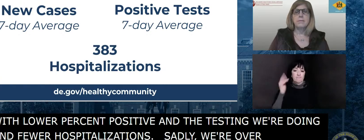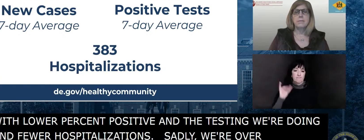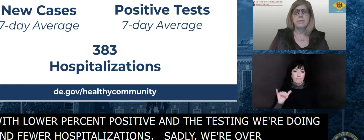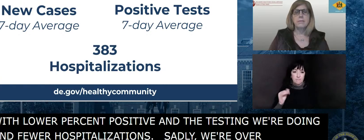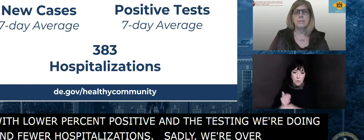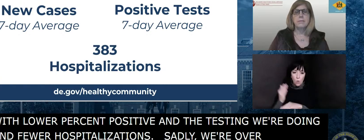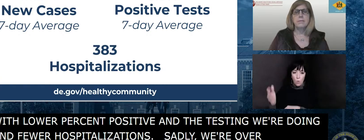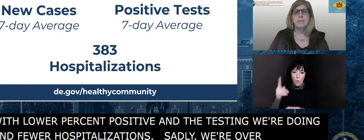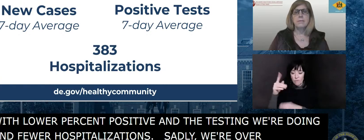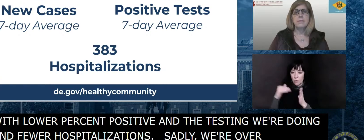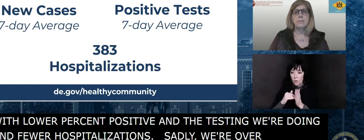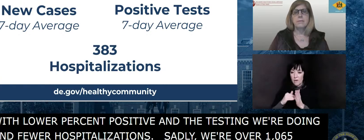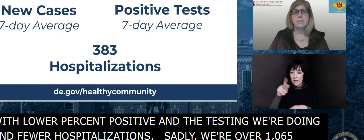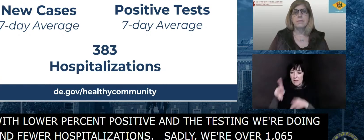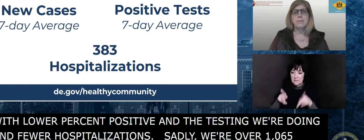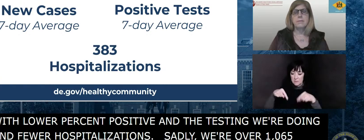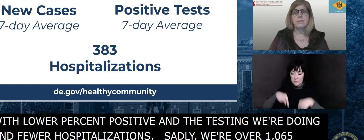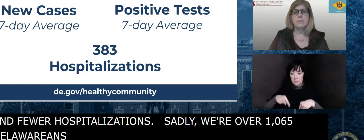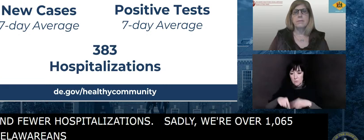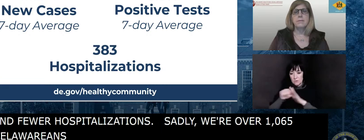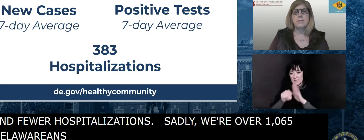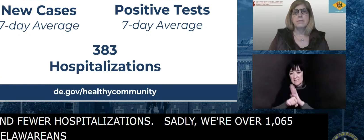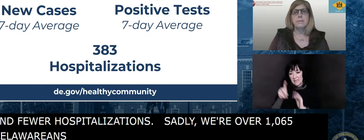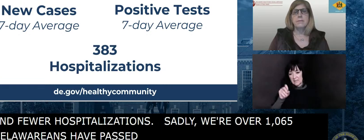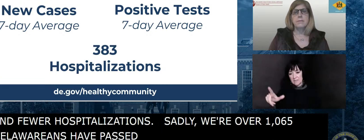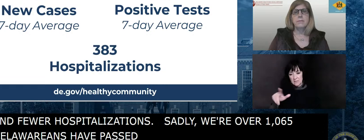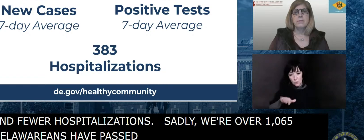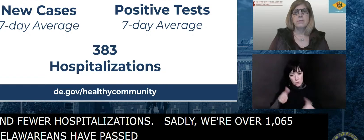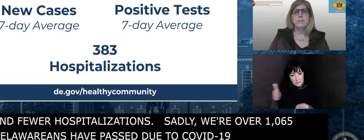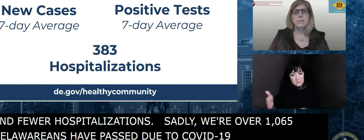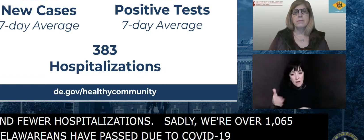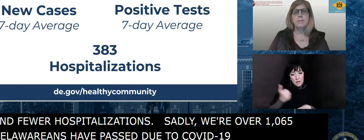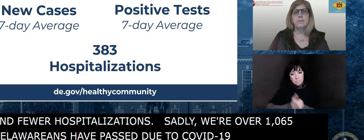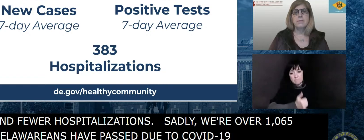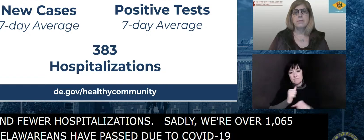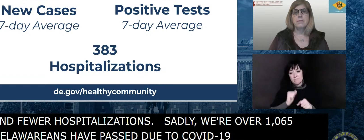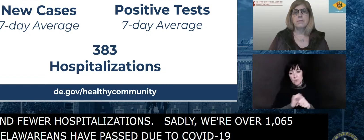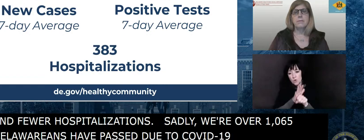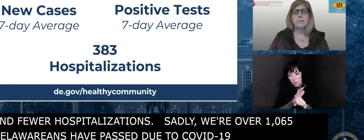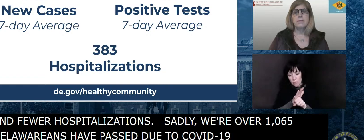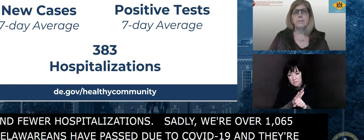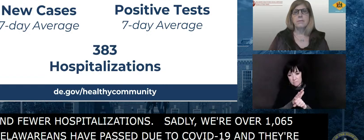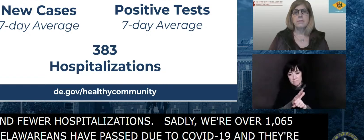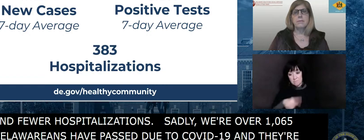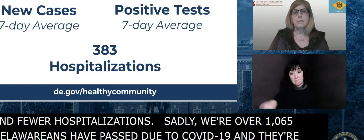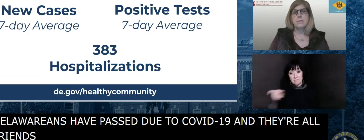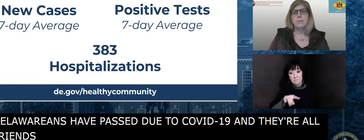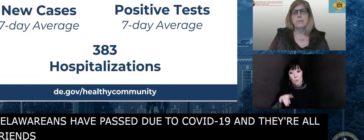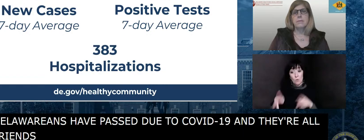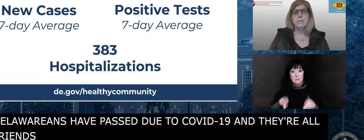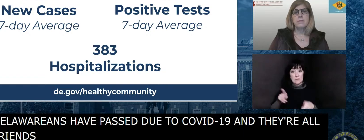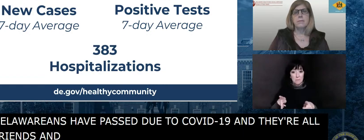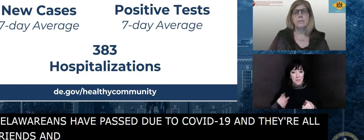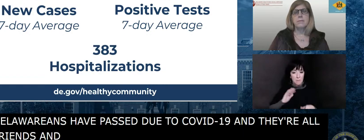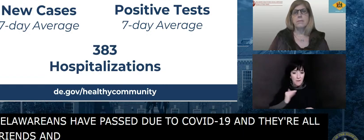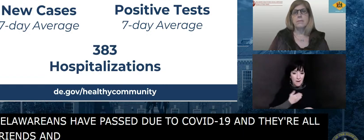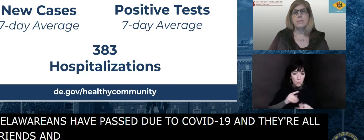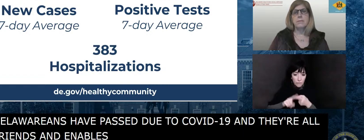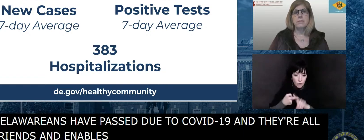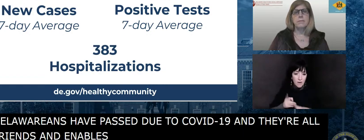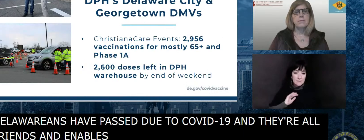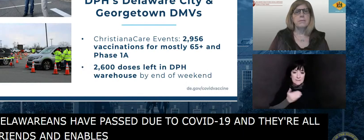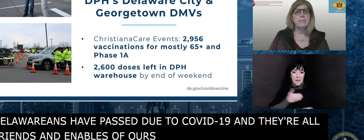to COVID-19, and they're all friends and neighbors of ours. The next screen, we talk a little